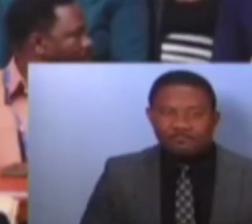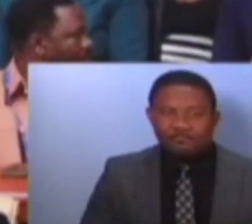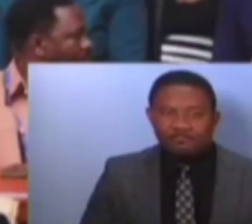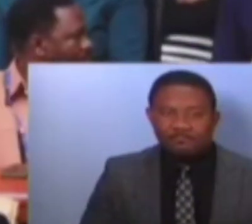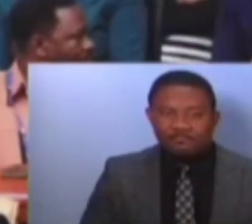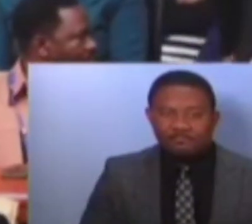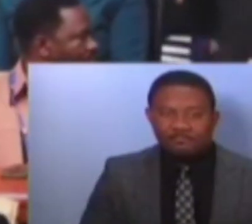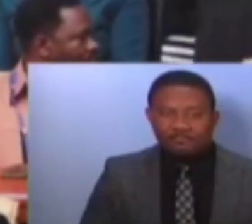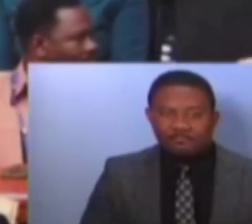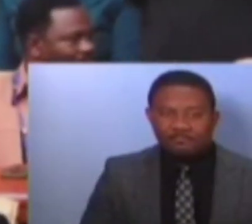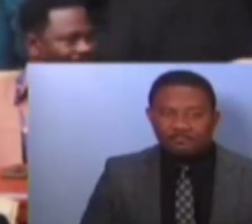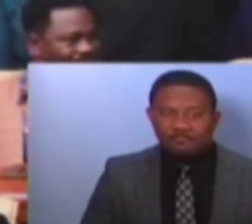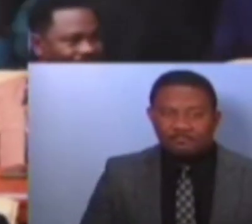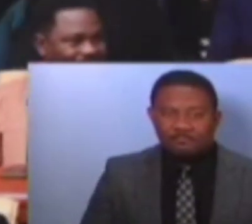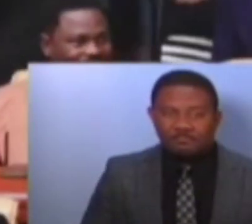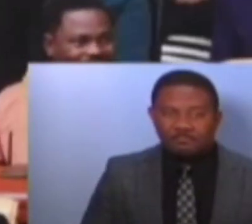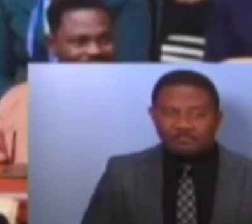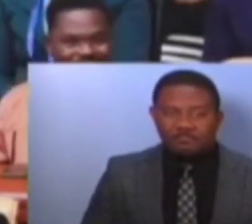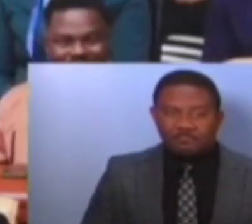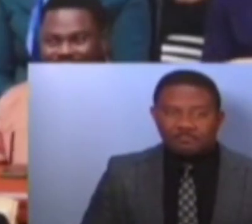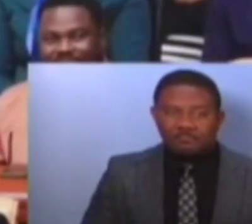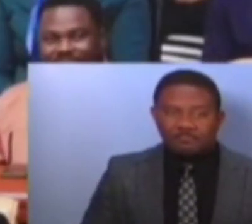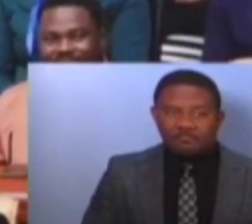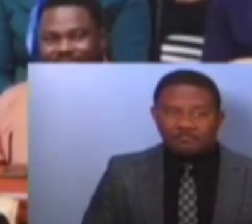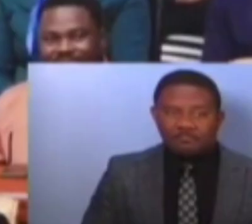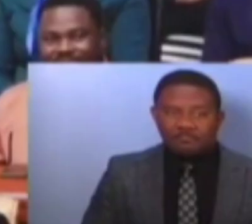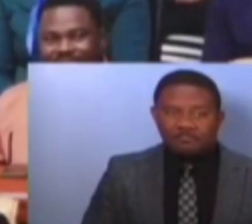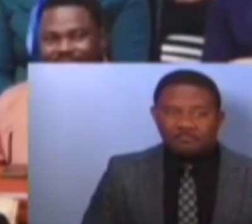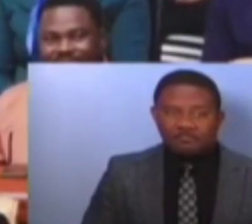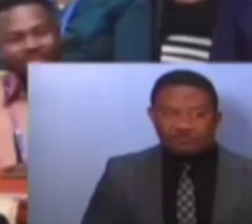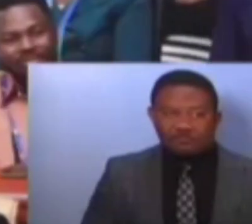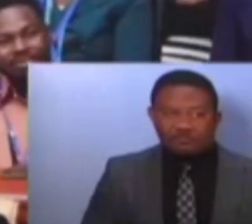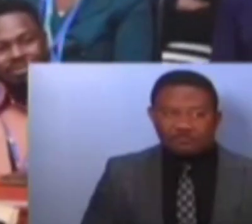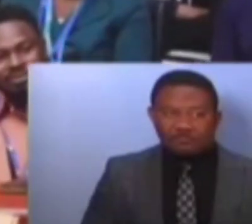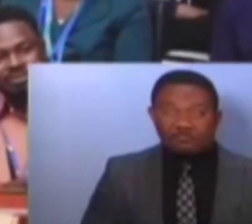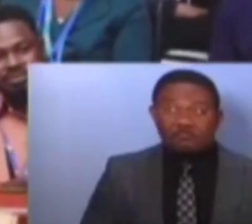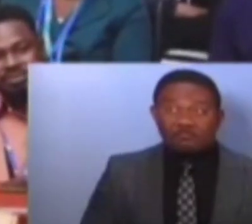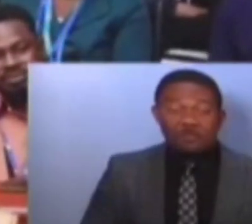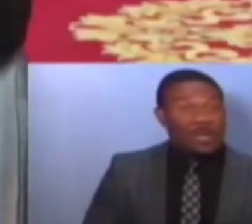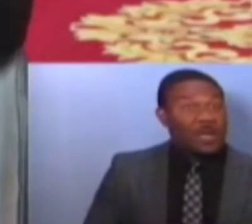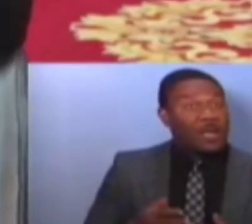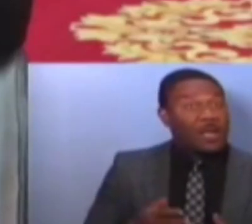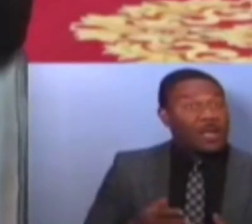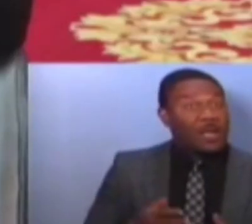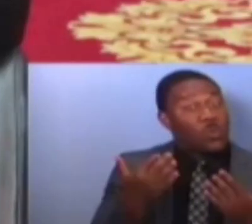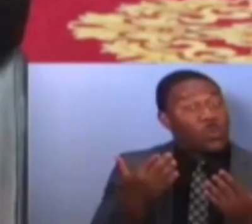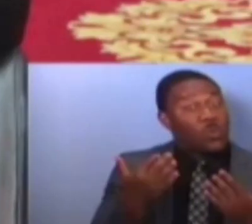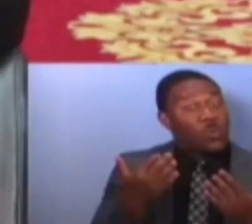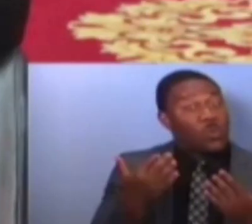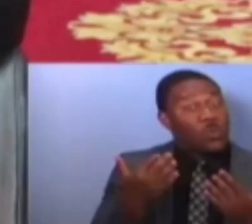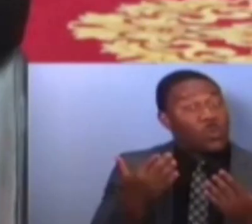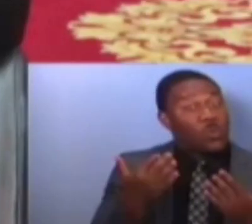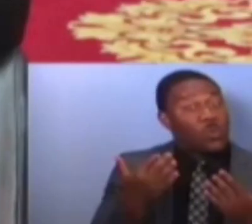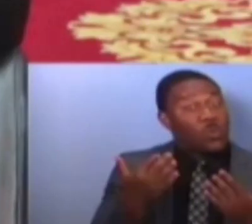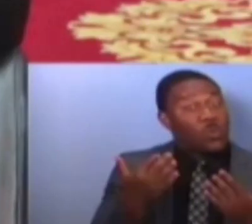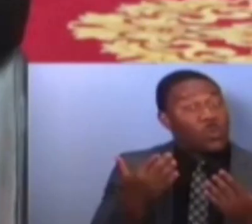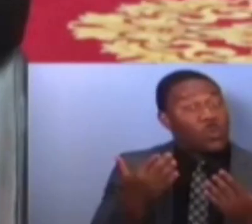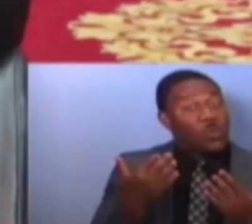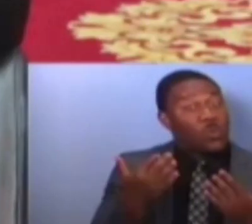As Alban Sumana Kingsford Bagbin is being conducted into the